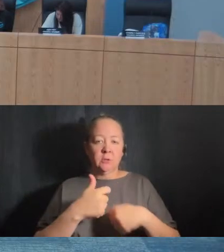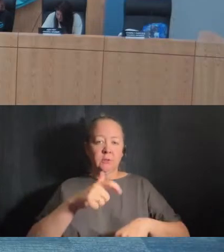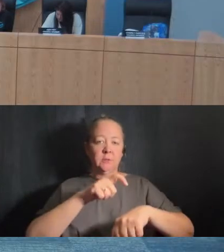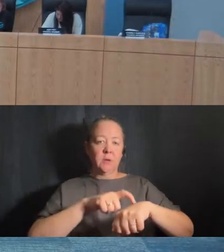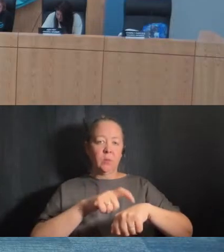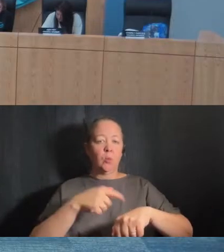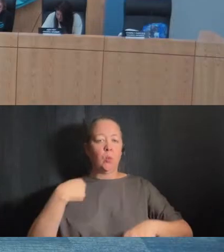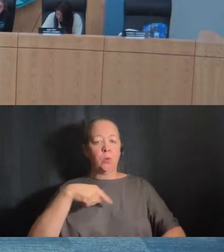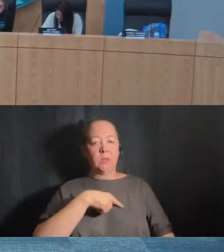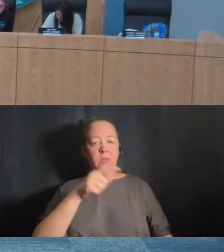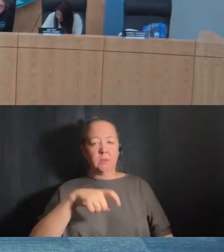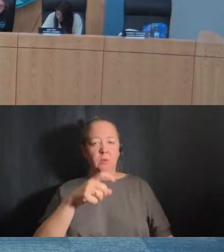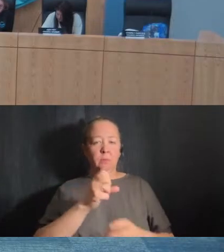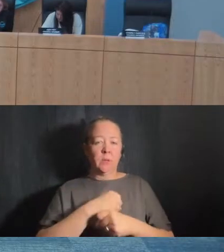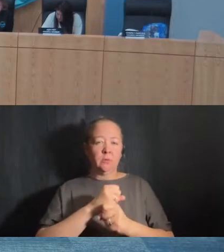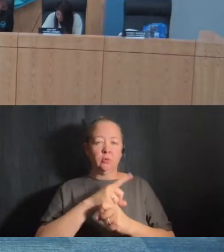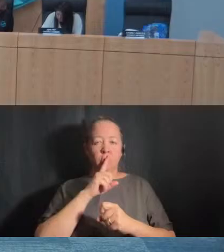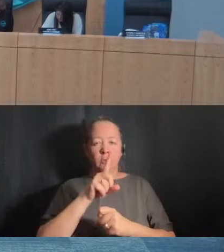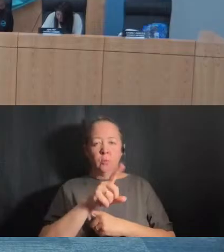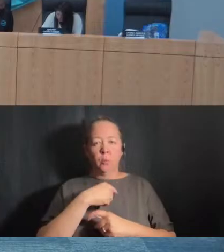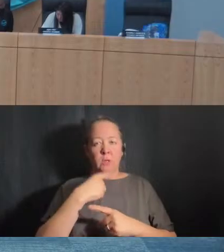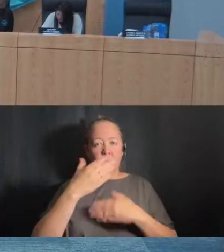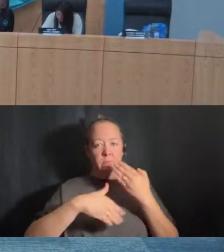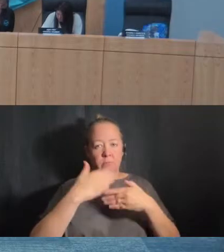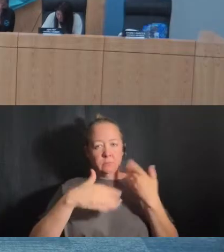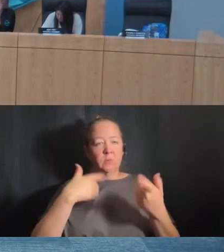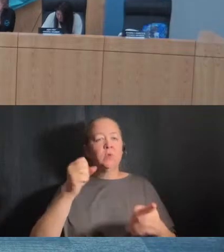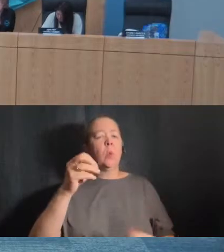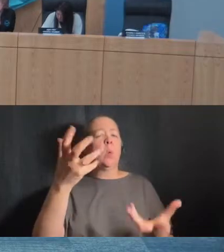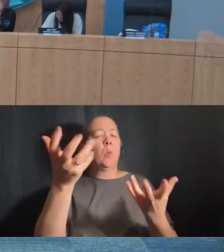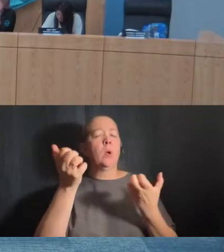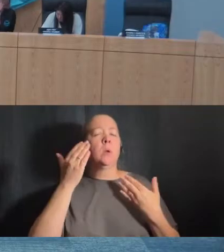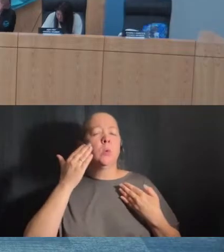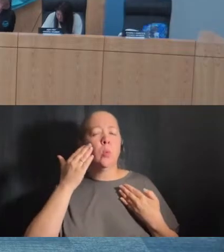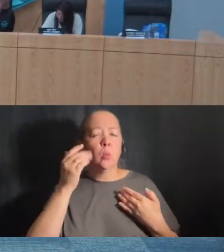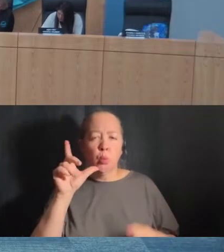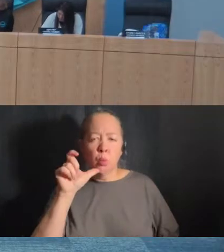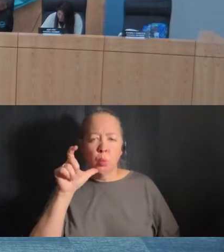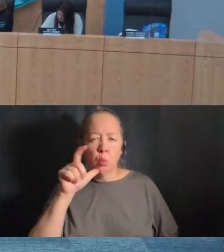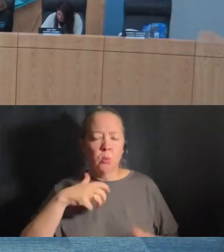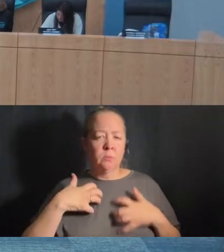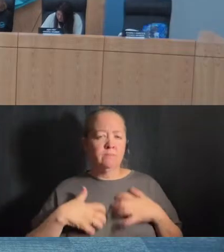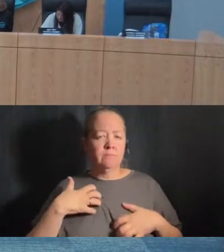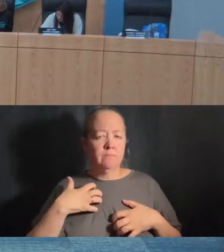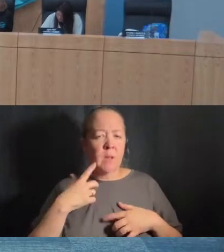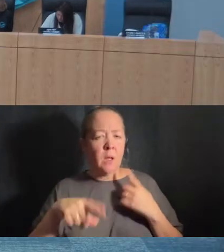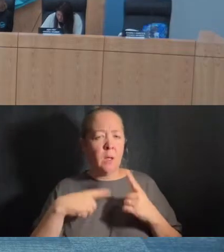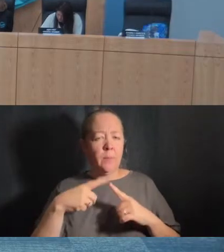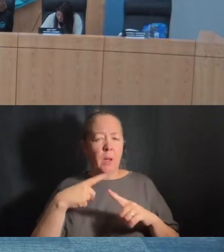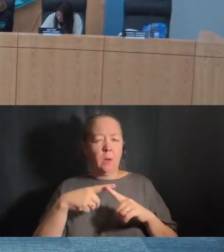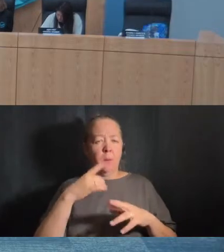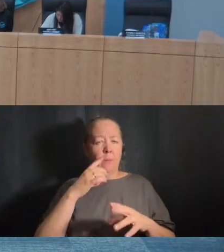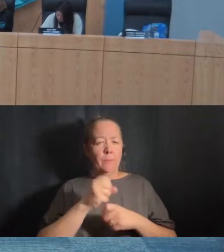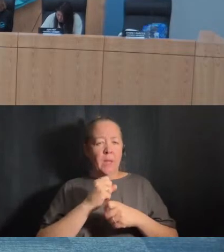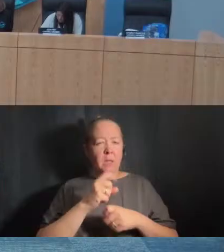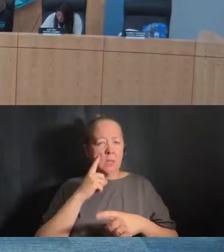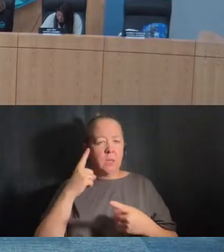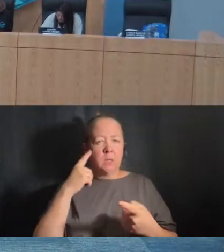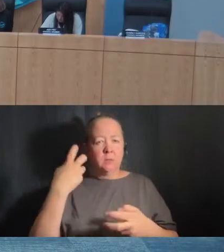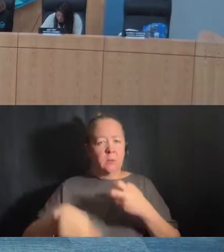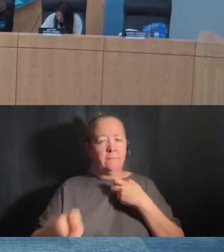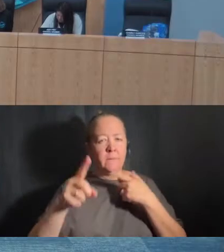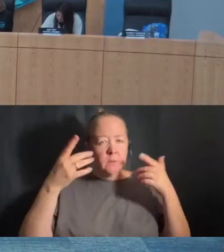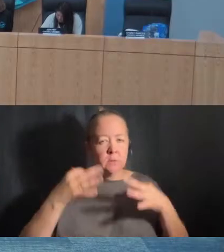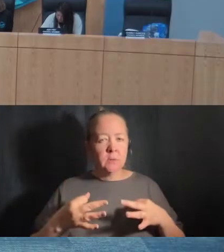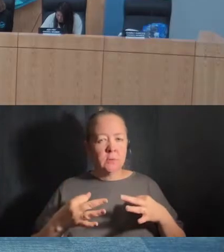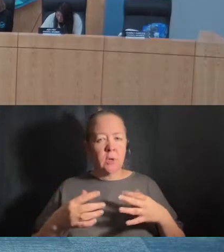through all the way. So I just want to know who's hesitant about making tough decisions. I've never been hesitant about anything, so I'm not sure who